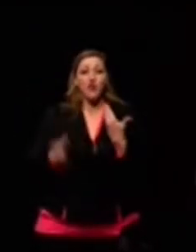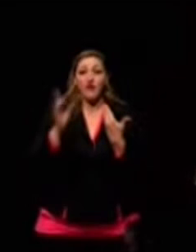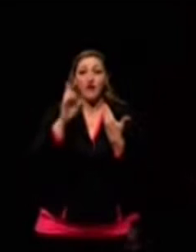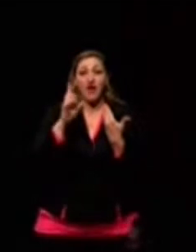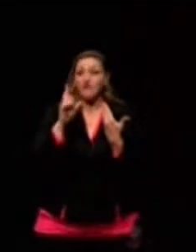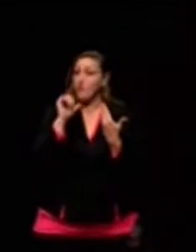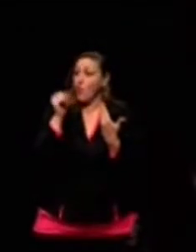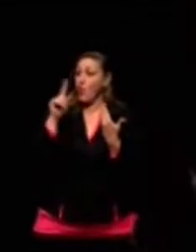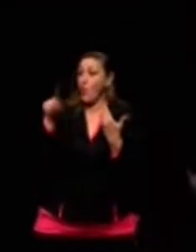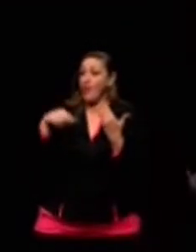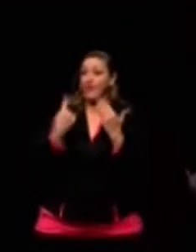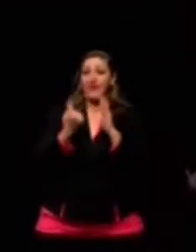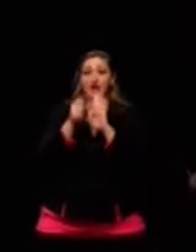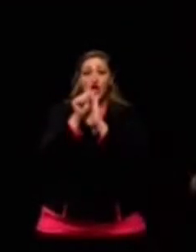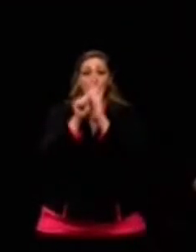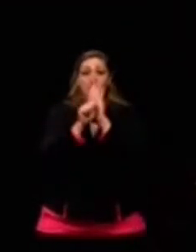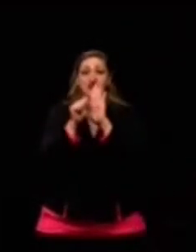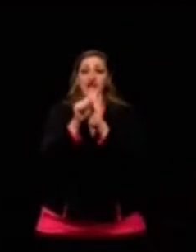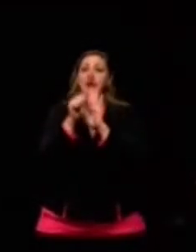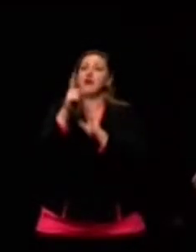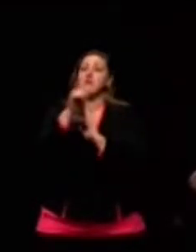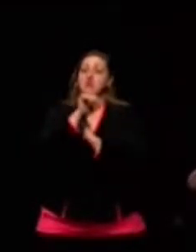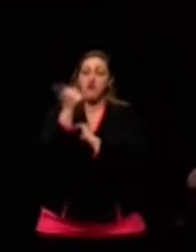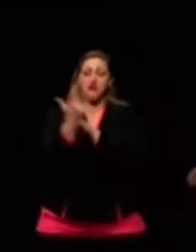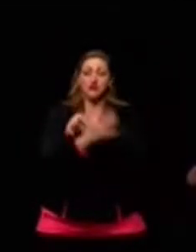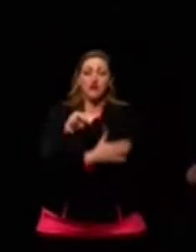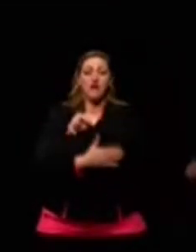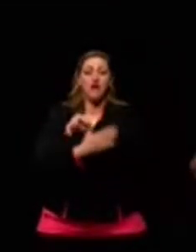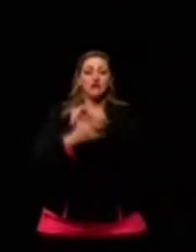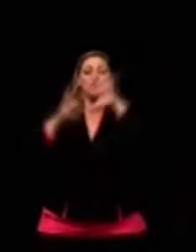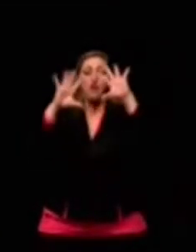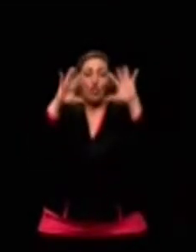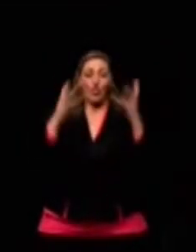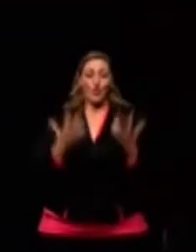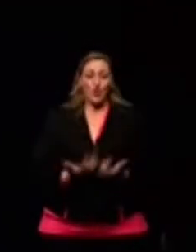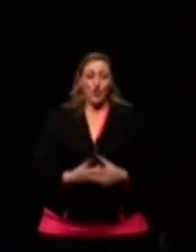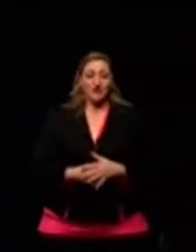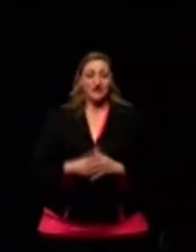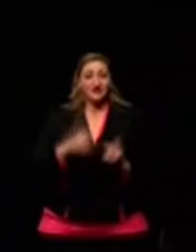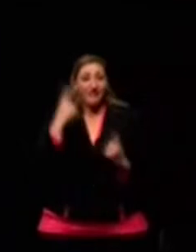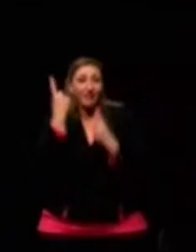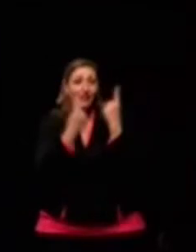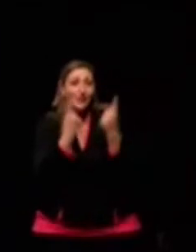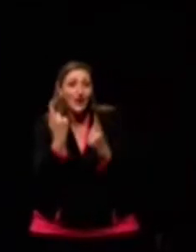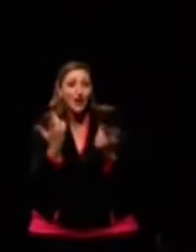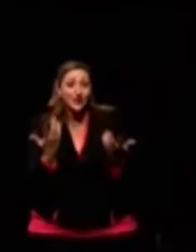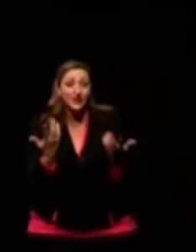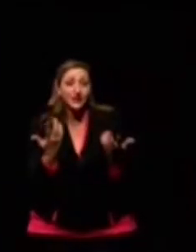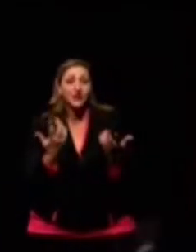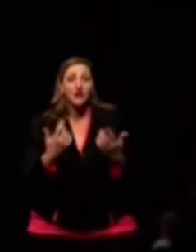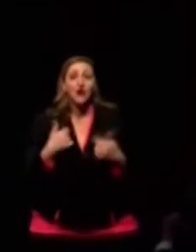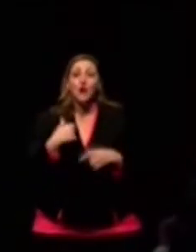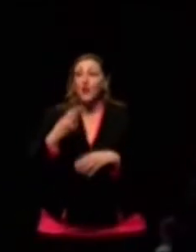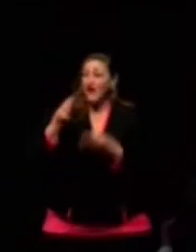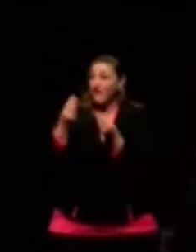our state, but also in our country and the world. Just think about it. We have lost